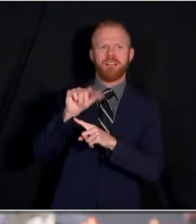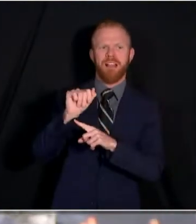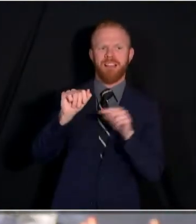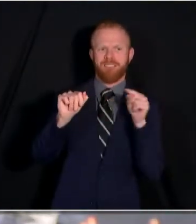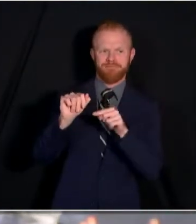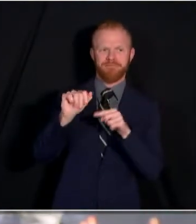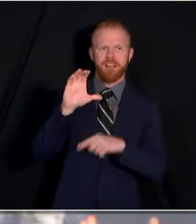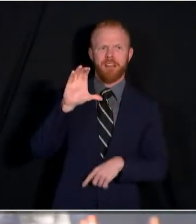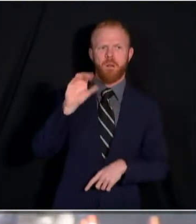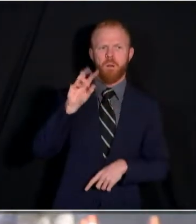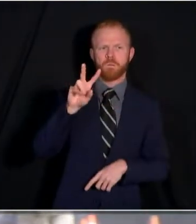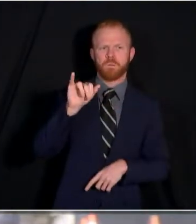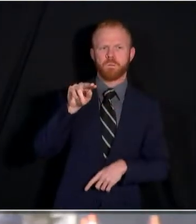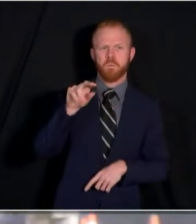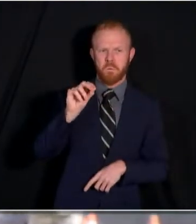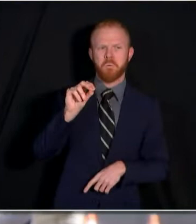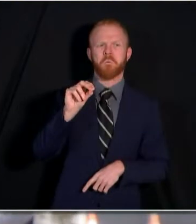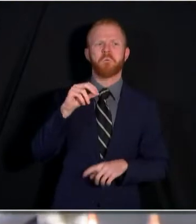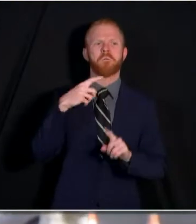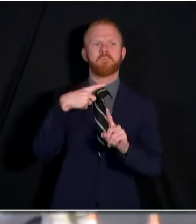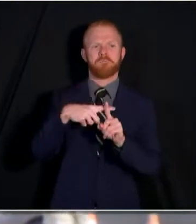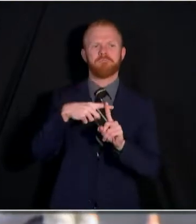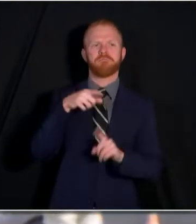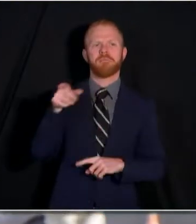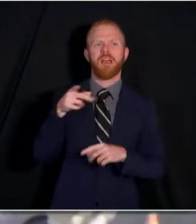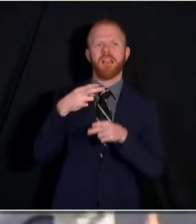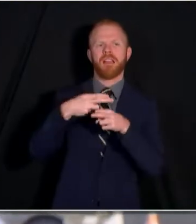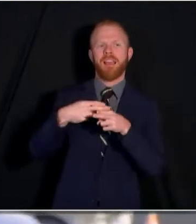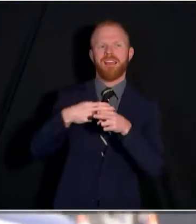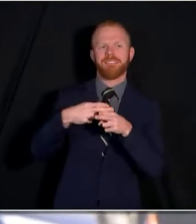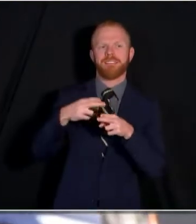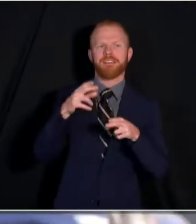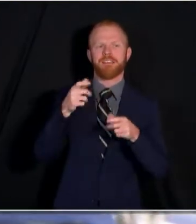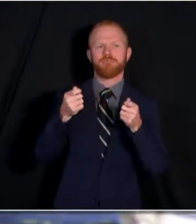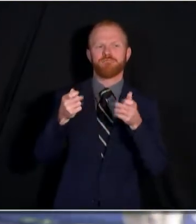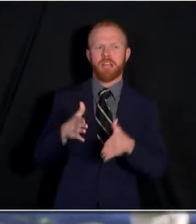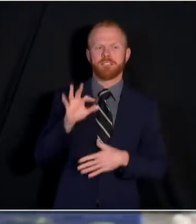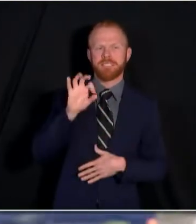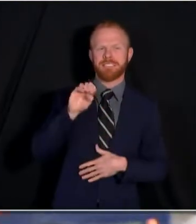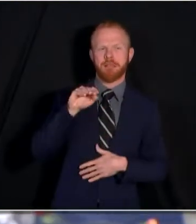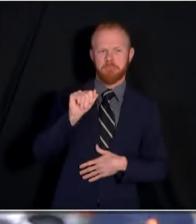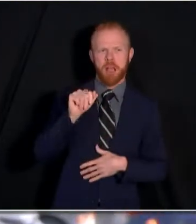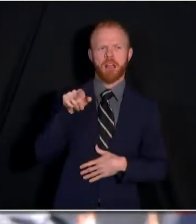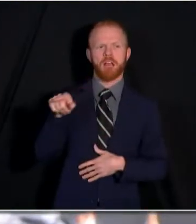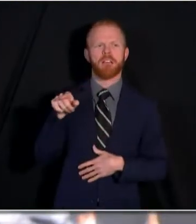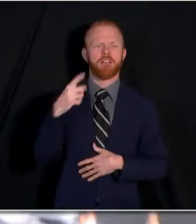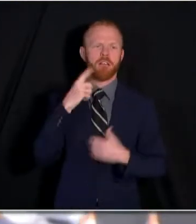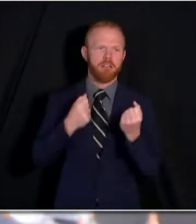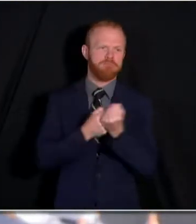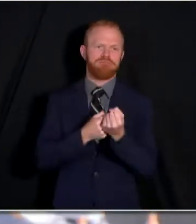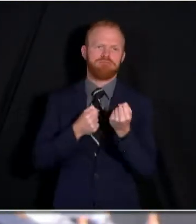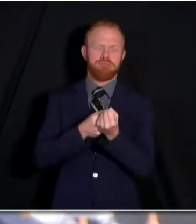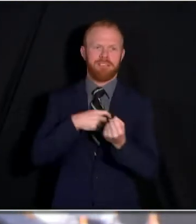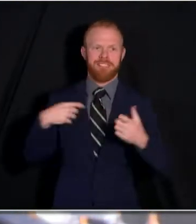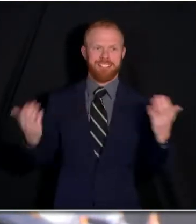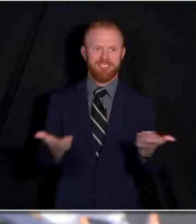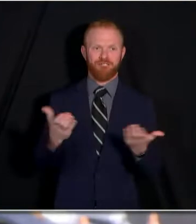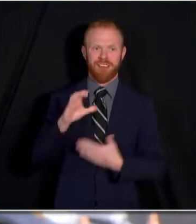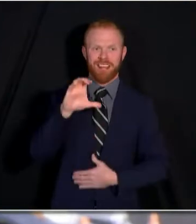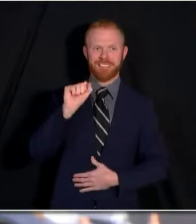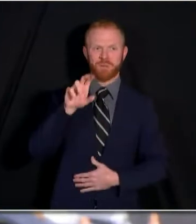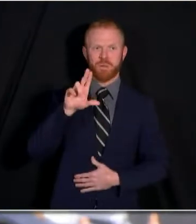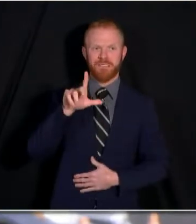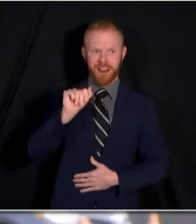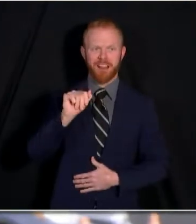well as hosting FEMA and the state of California on the wonderful campus of Cal State LA. A very special thank you to